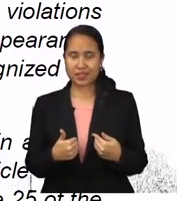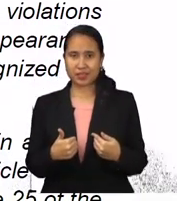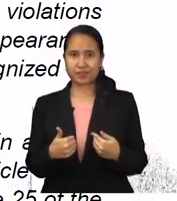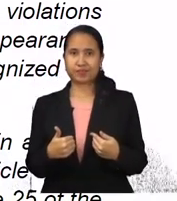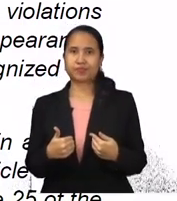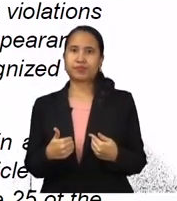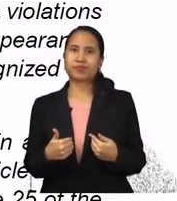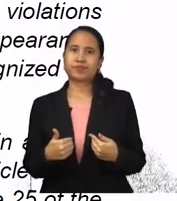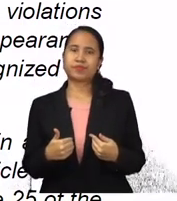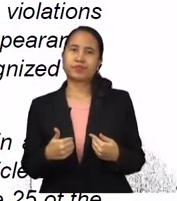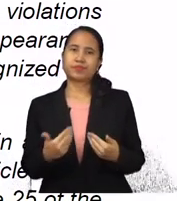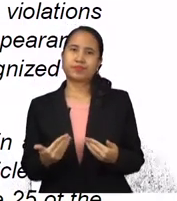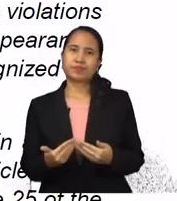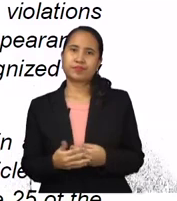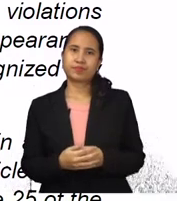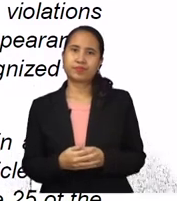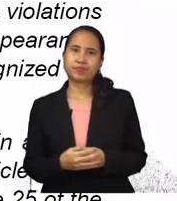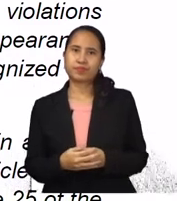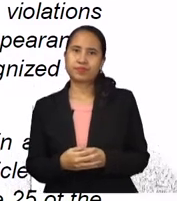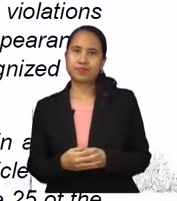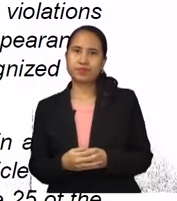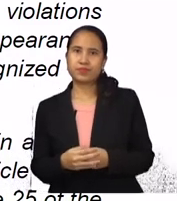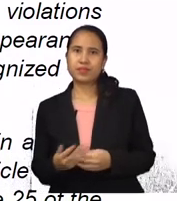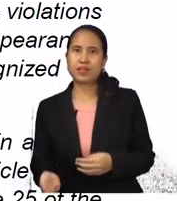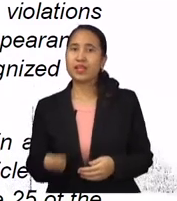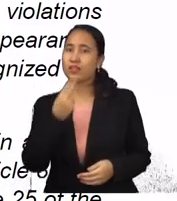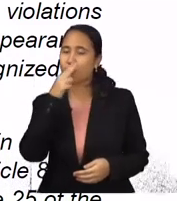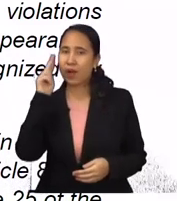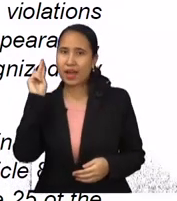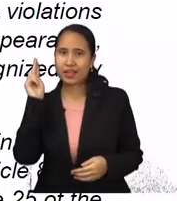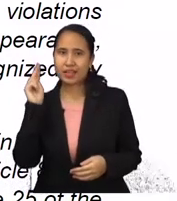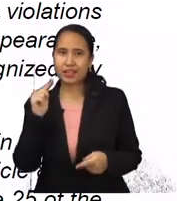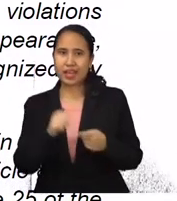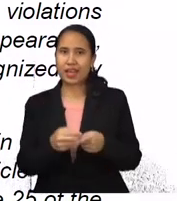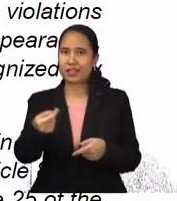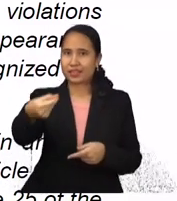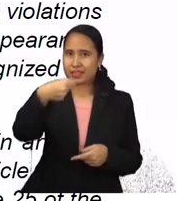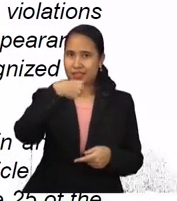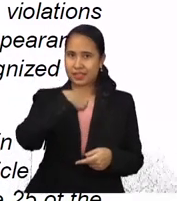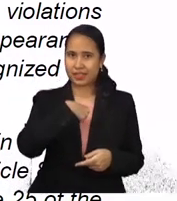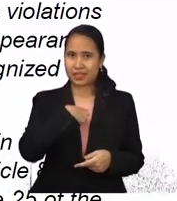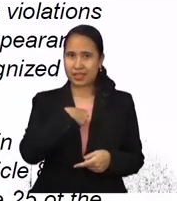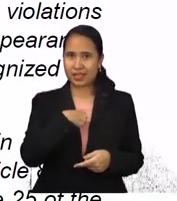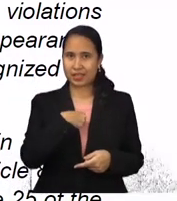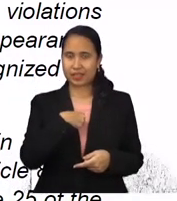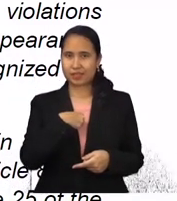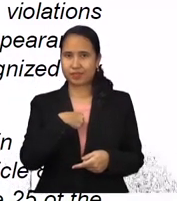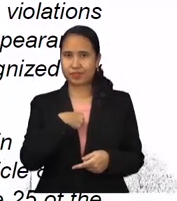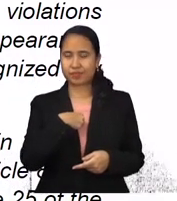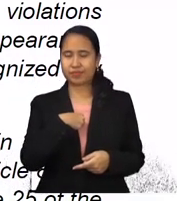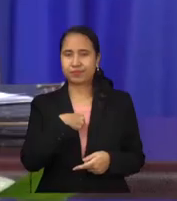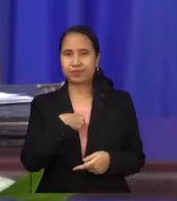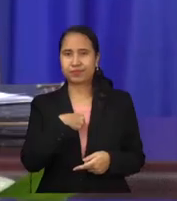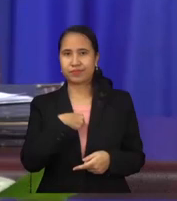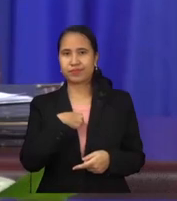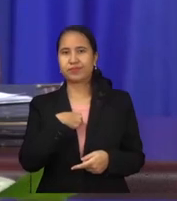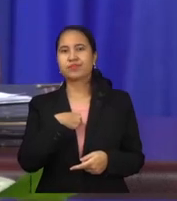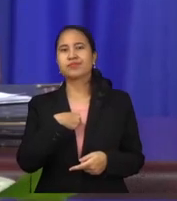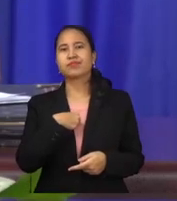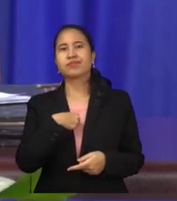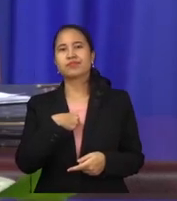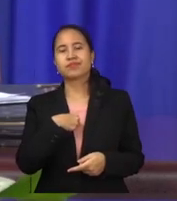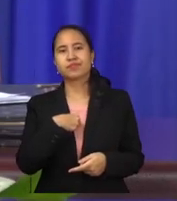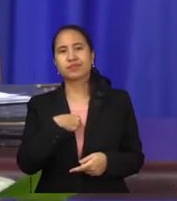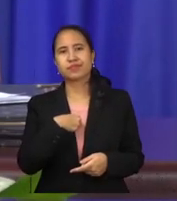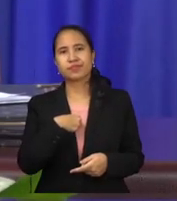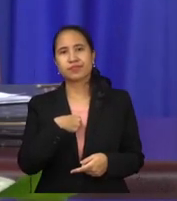prevents the victims and their next kin from knowing the truth and receiving the corresponding reparation. Voorts in de zaak